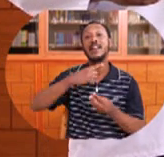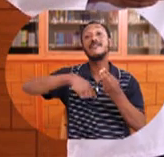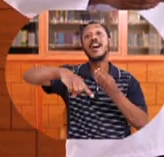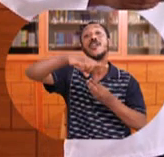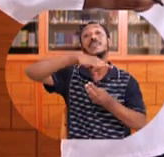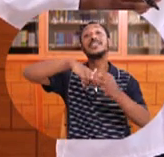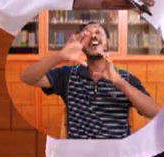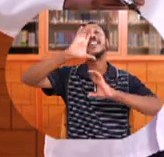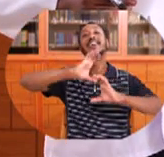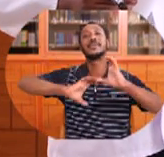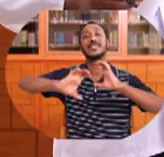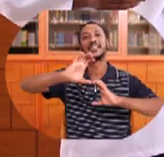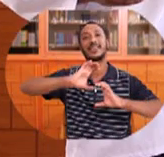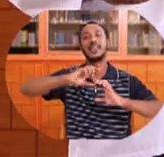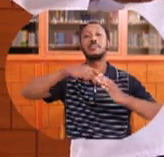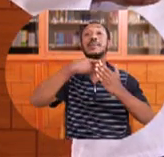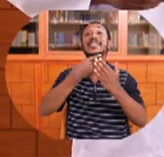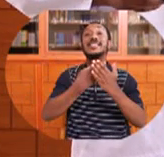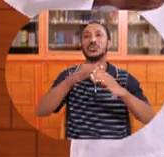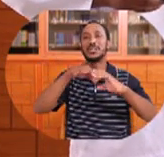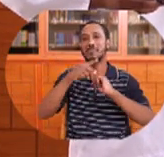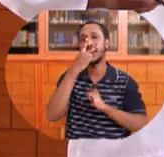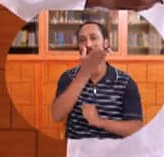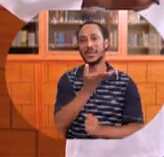chemistry. Under this